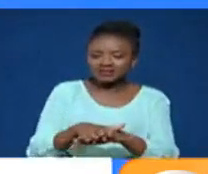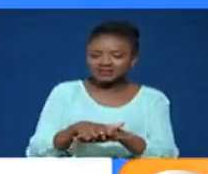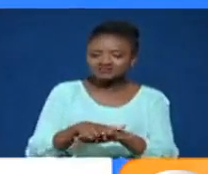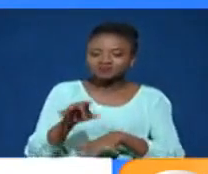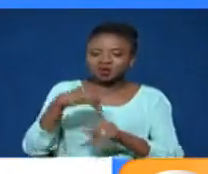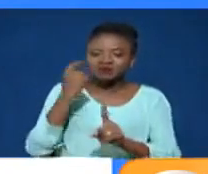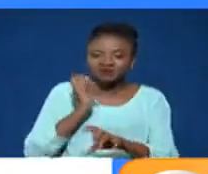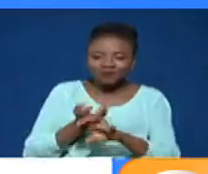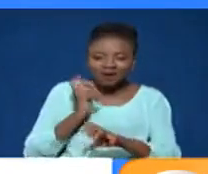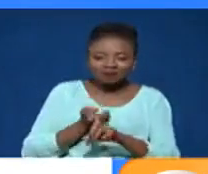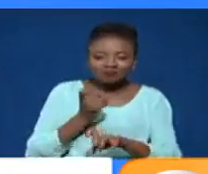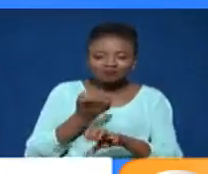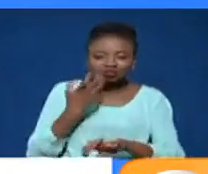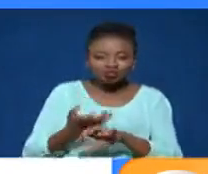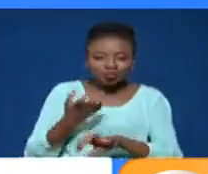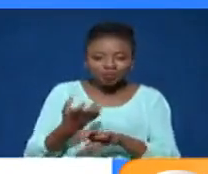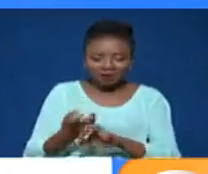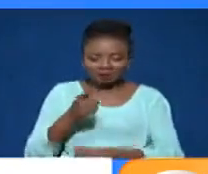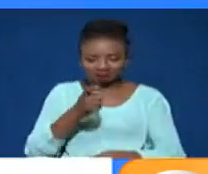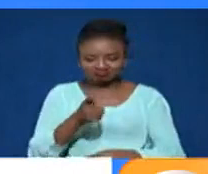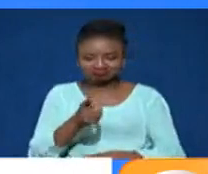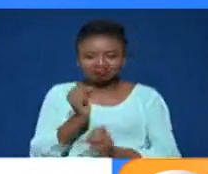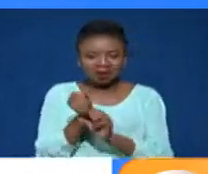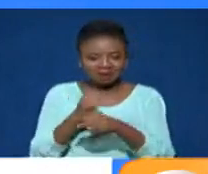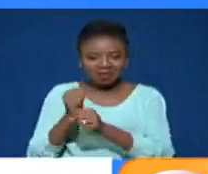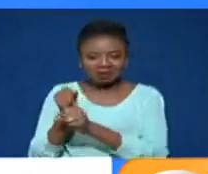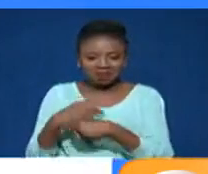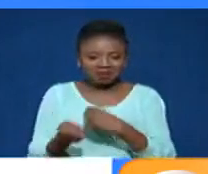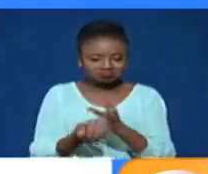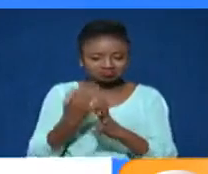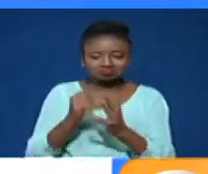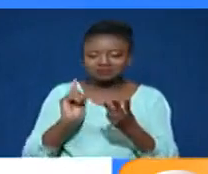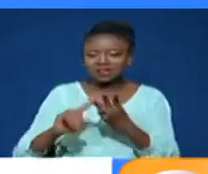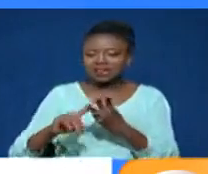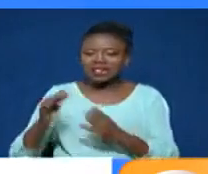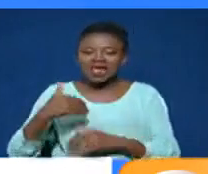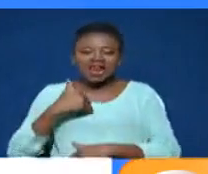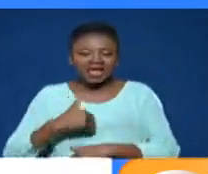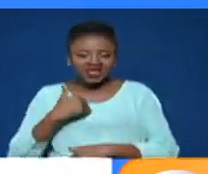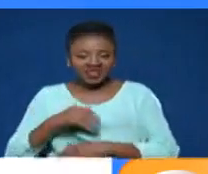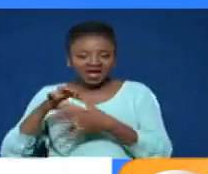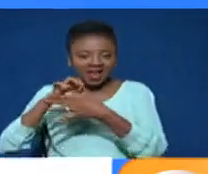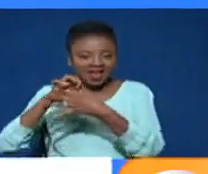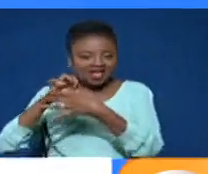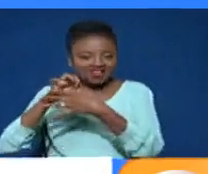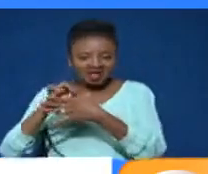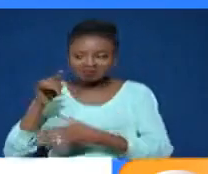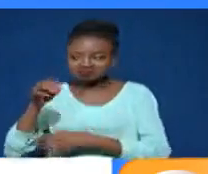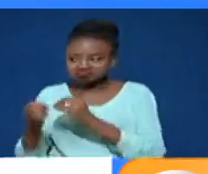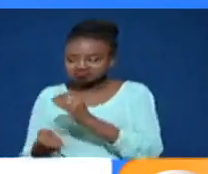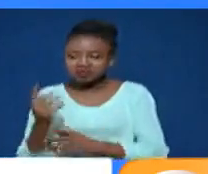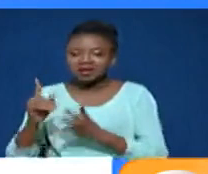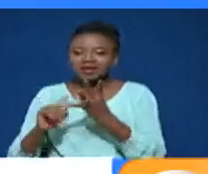steel manufacturing, leather and textiles, through chemical and petrochemical. Ladies and